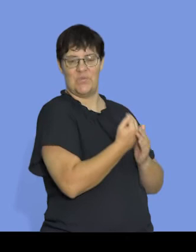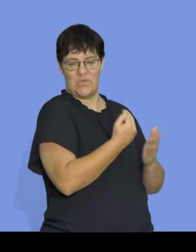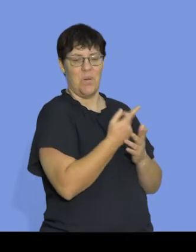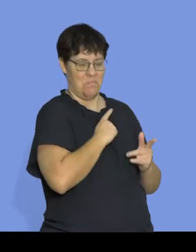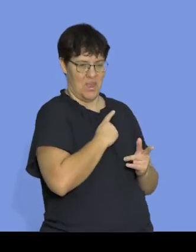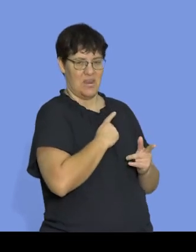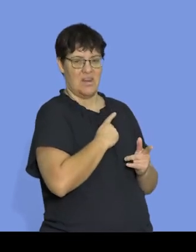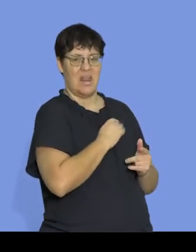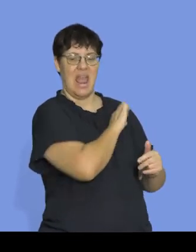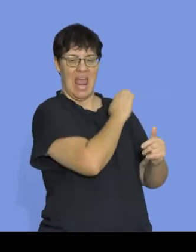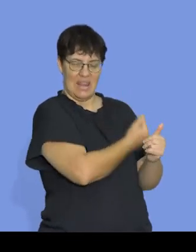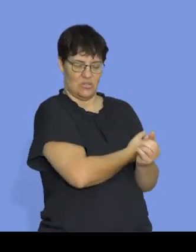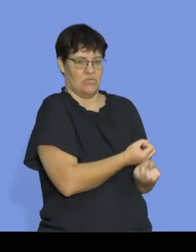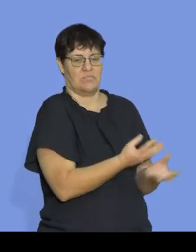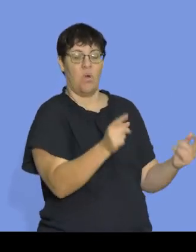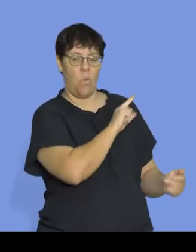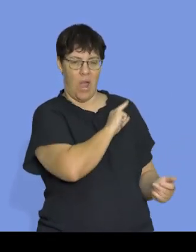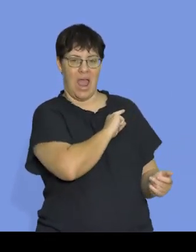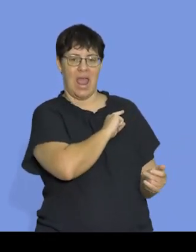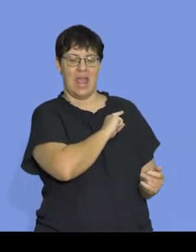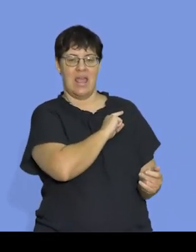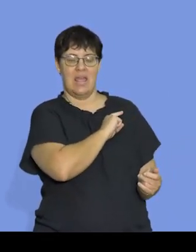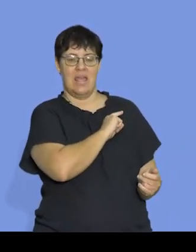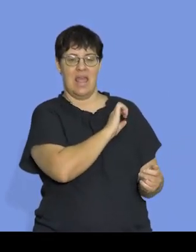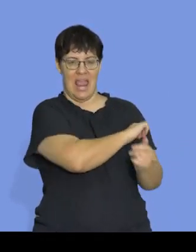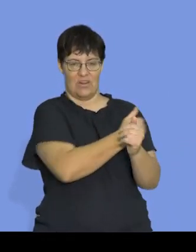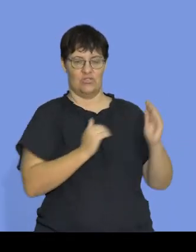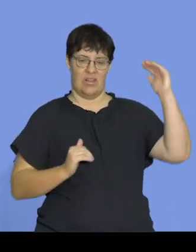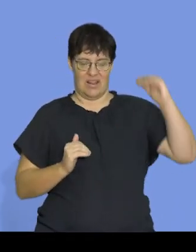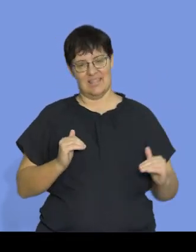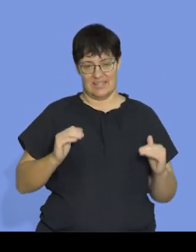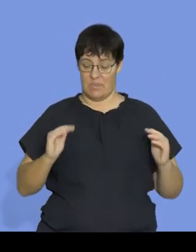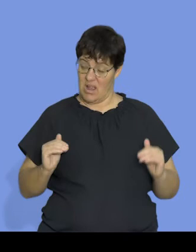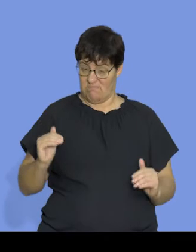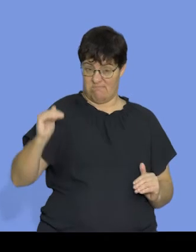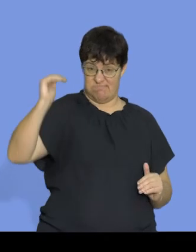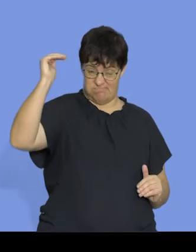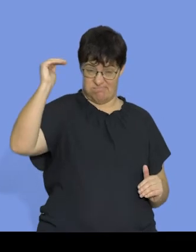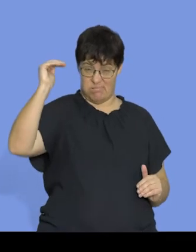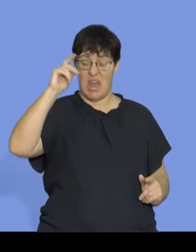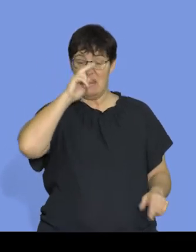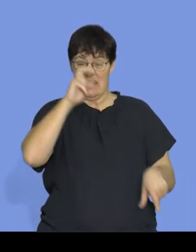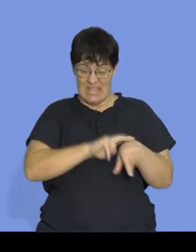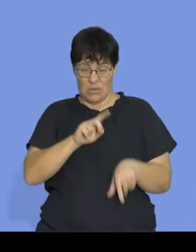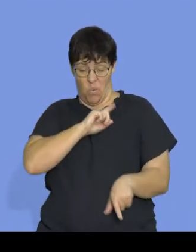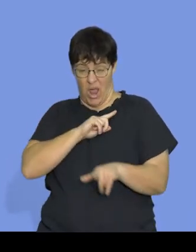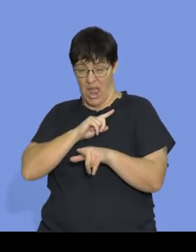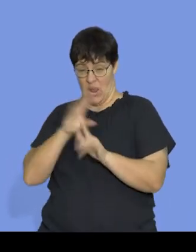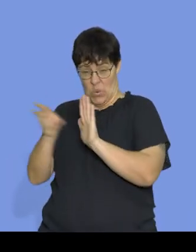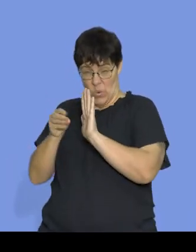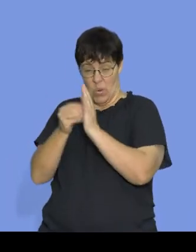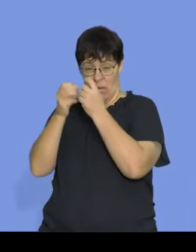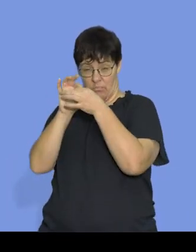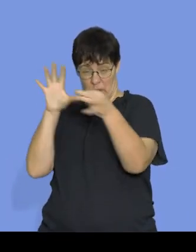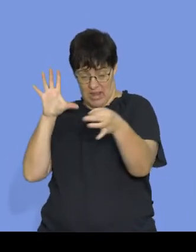That's why there is a drop in energy. Okay, so the absorption in this case is coupled to energy from the